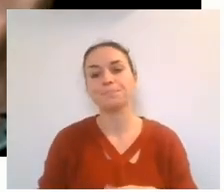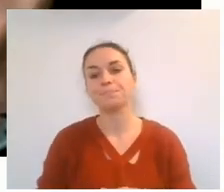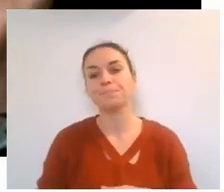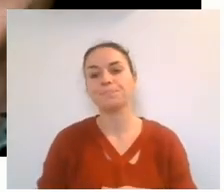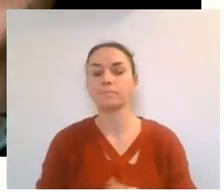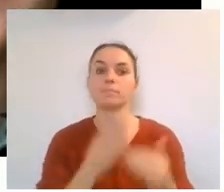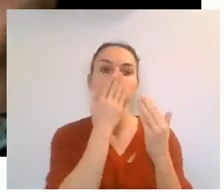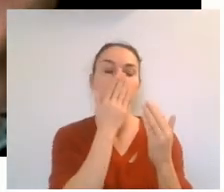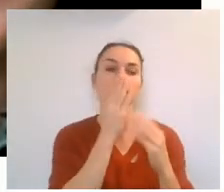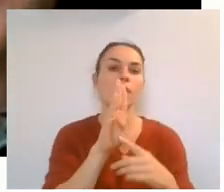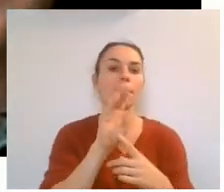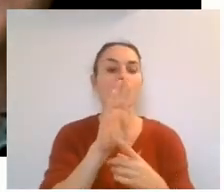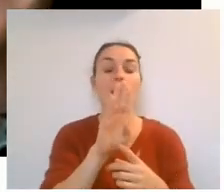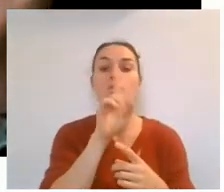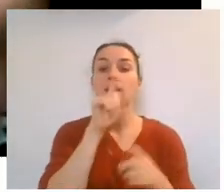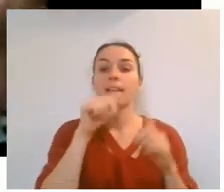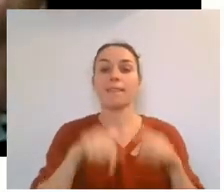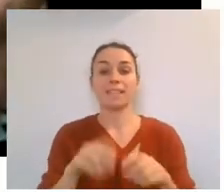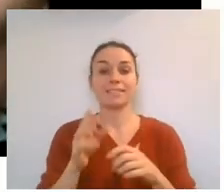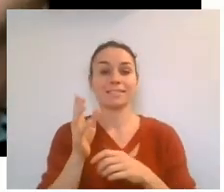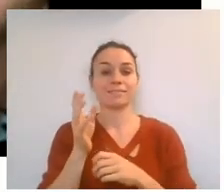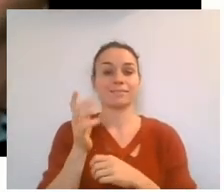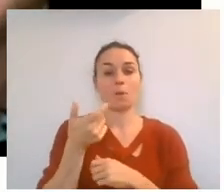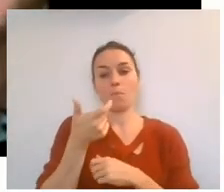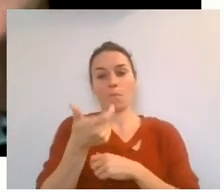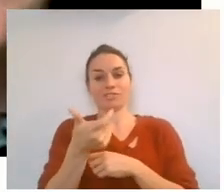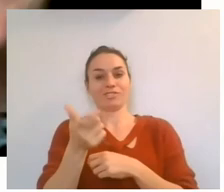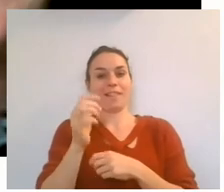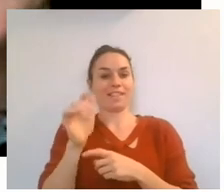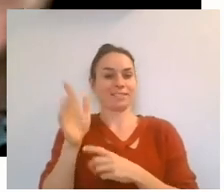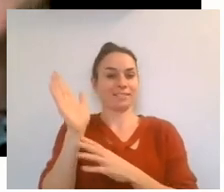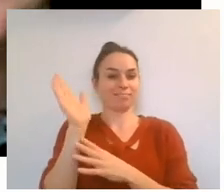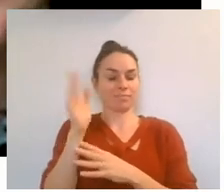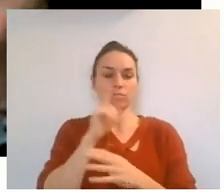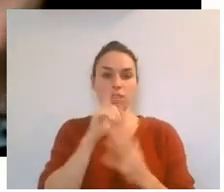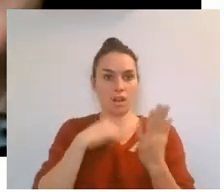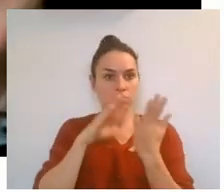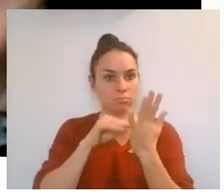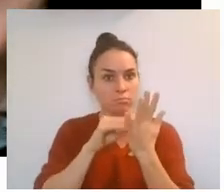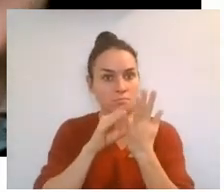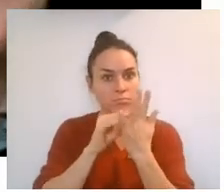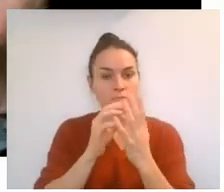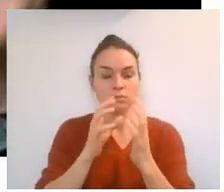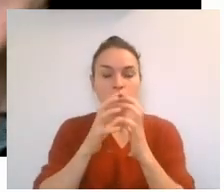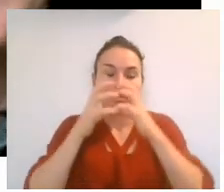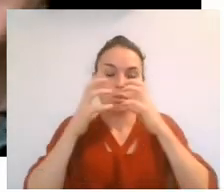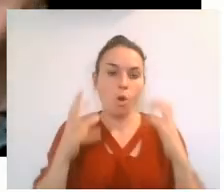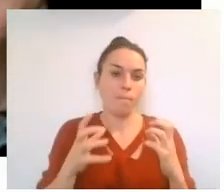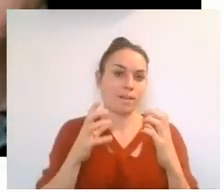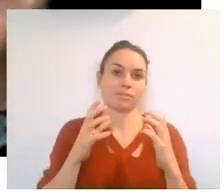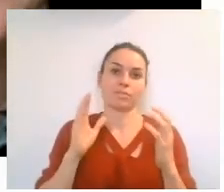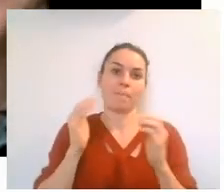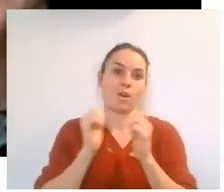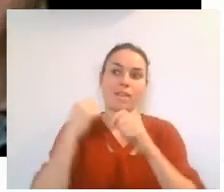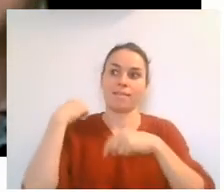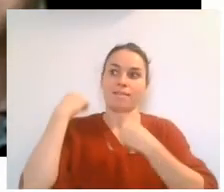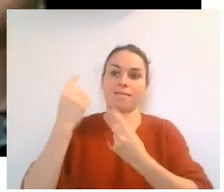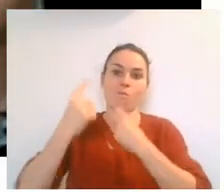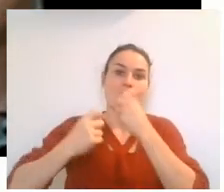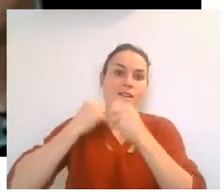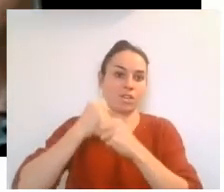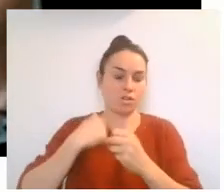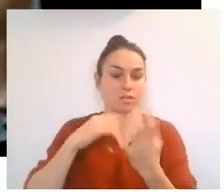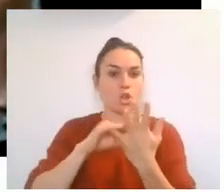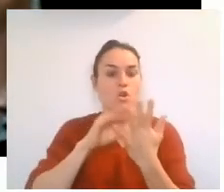more in this webinar than I think I've learned in the last year. This has just been fascinating, and I want to